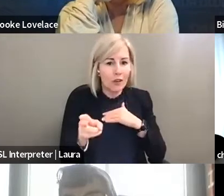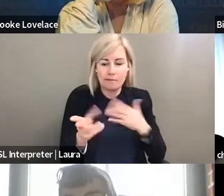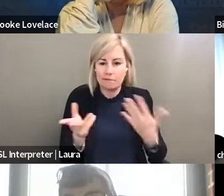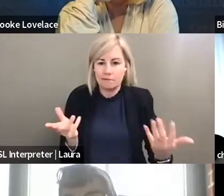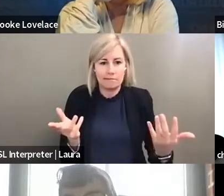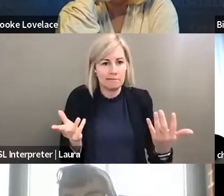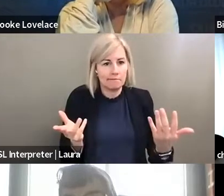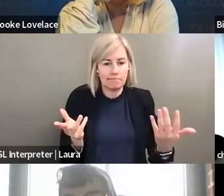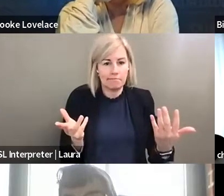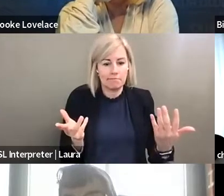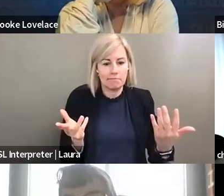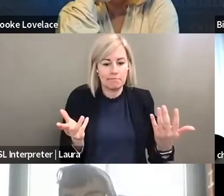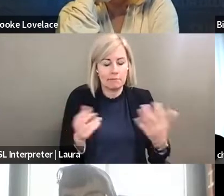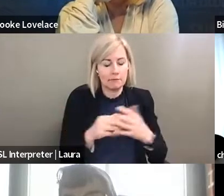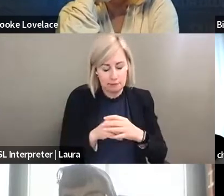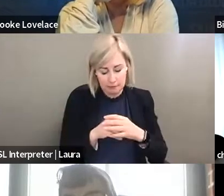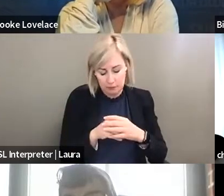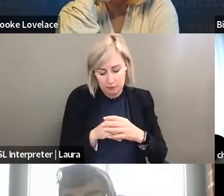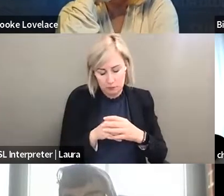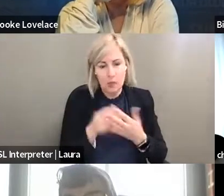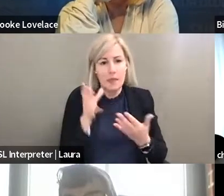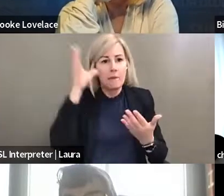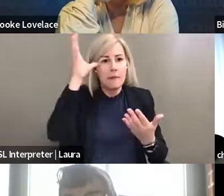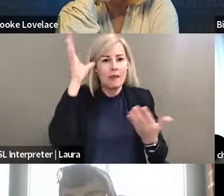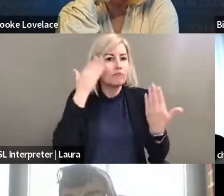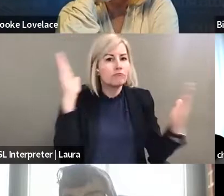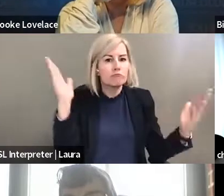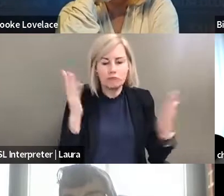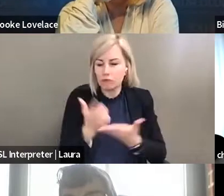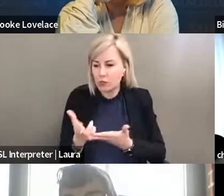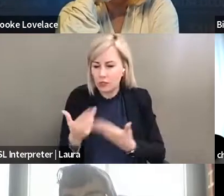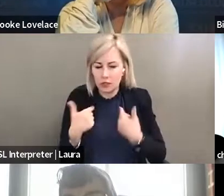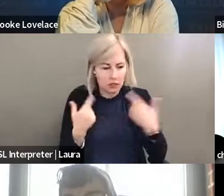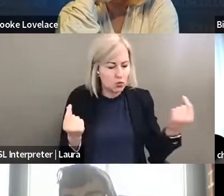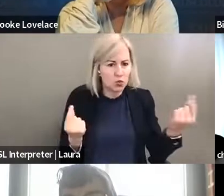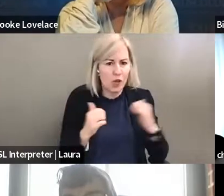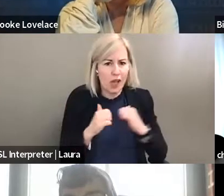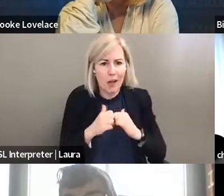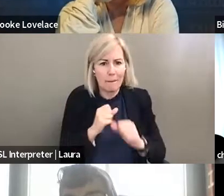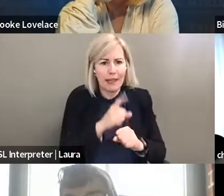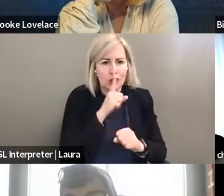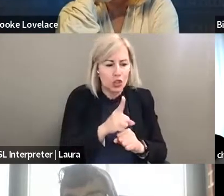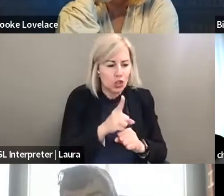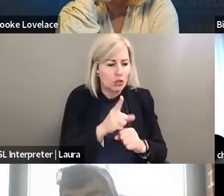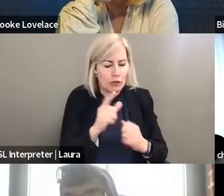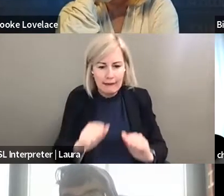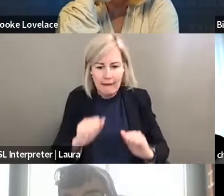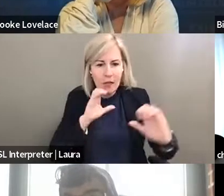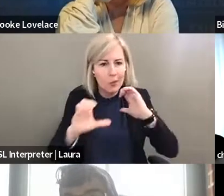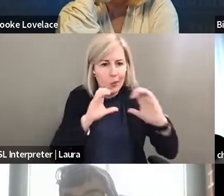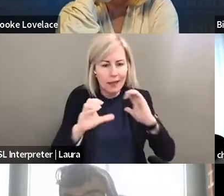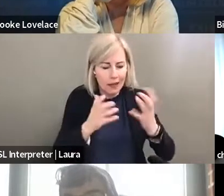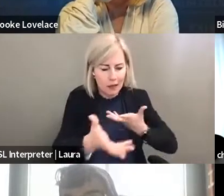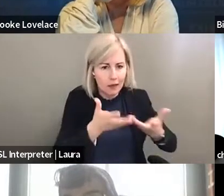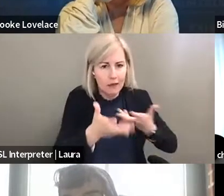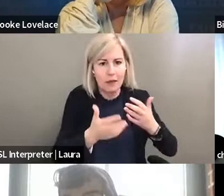cannot, and the parents don't know what resources they have to make sure they can communicate with their kids and